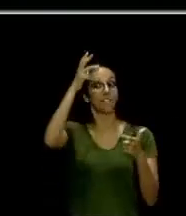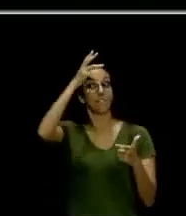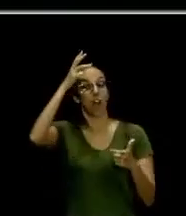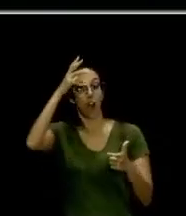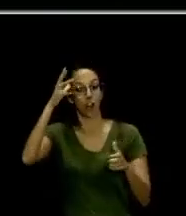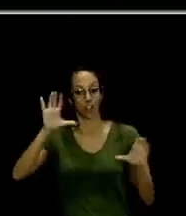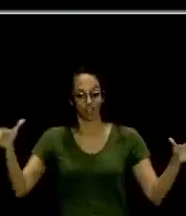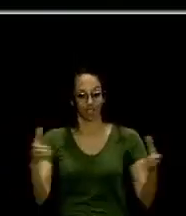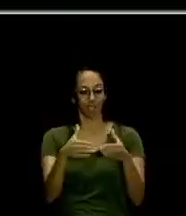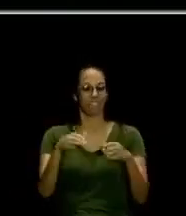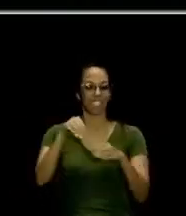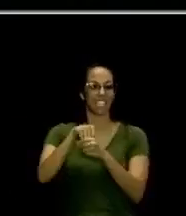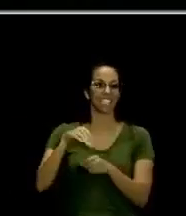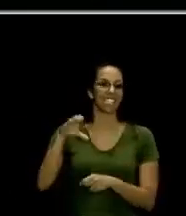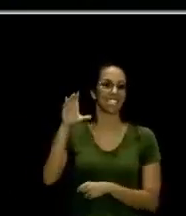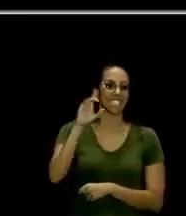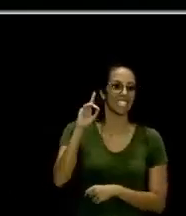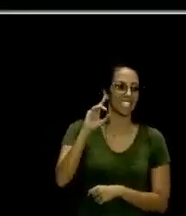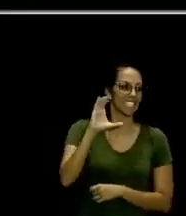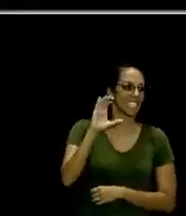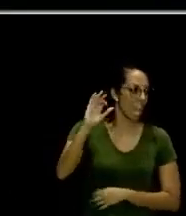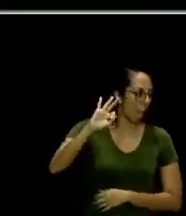DCF.